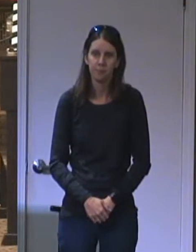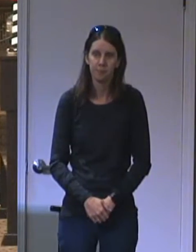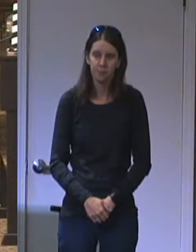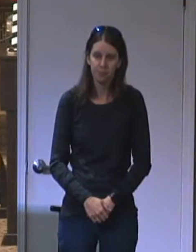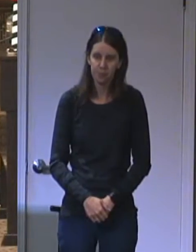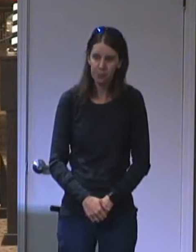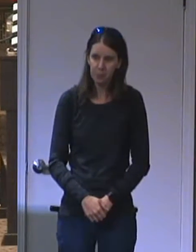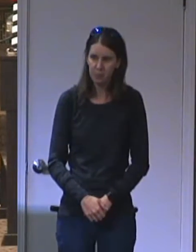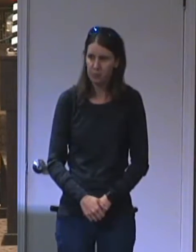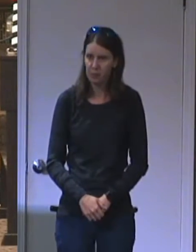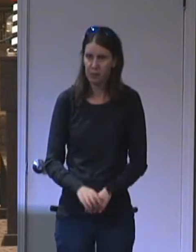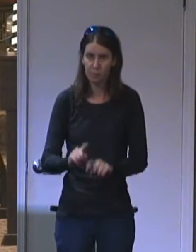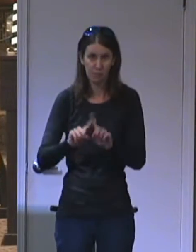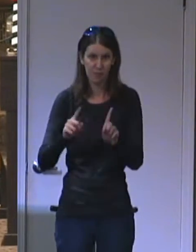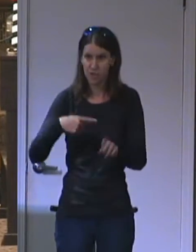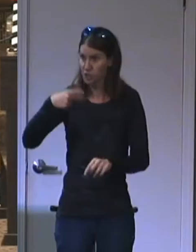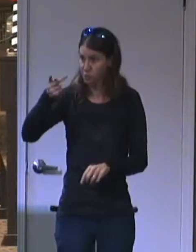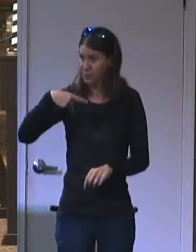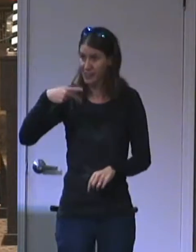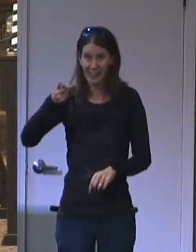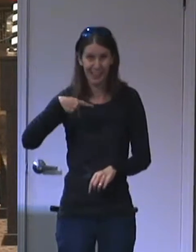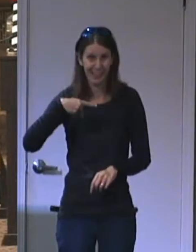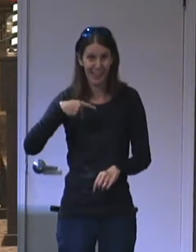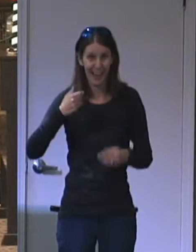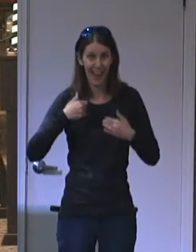And we have so much.